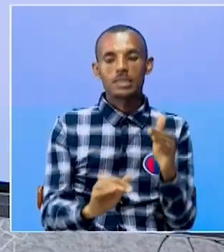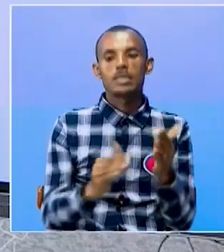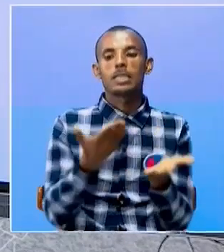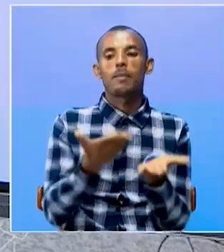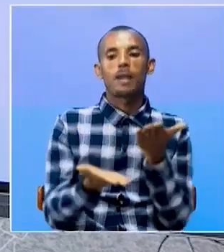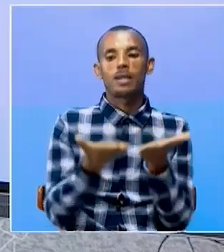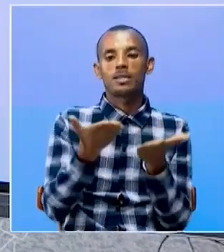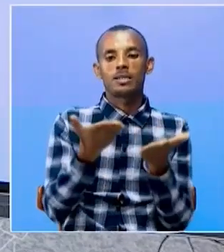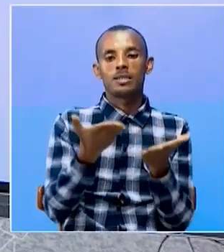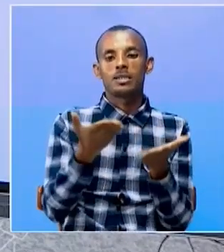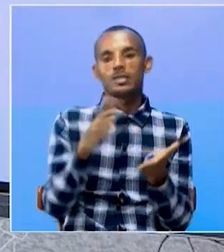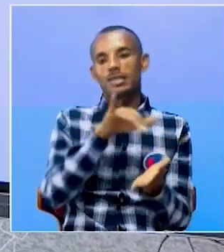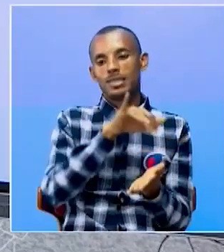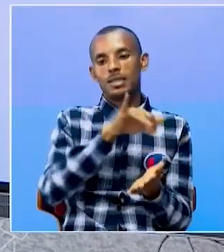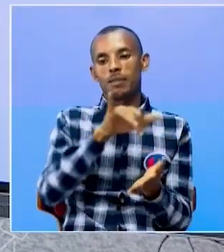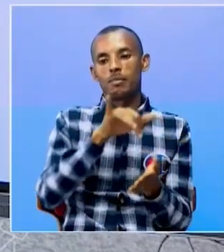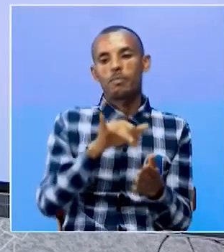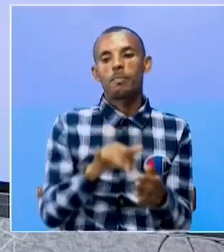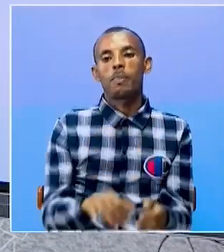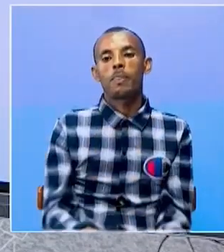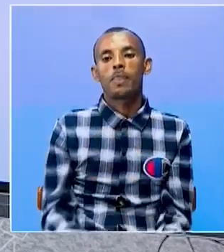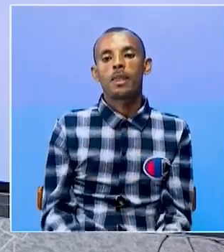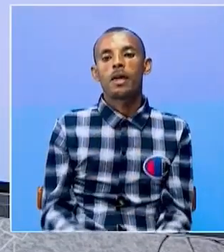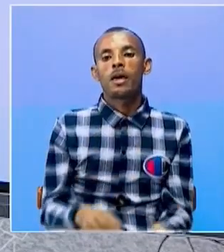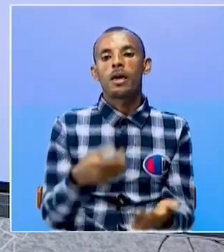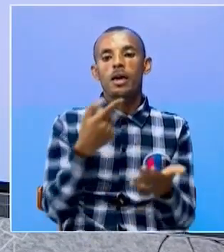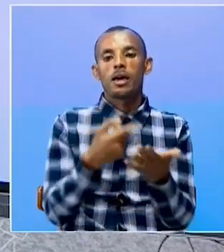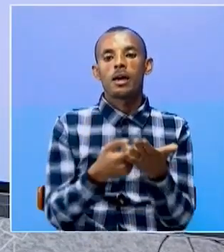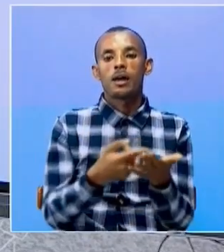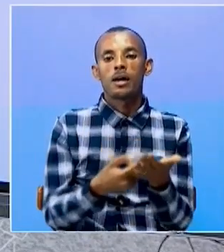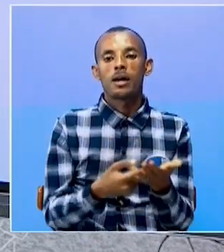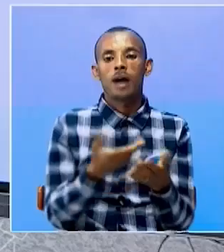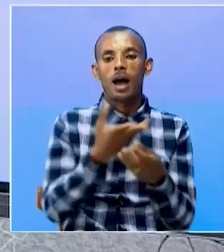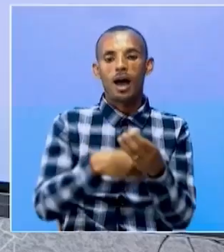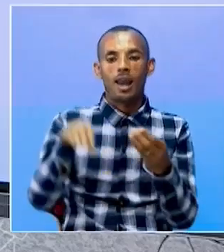remain unaffected. So here,